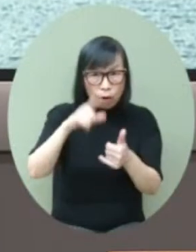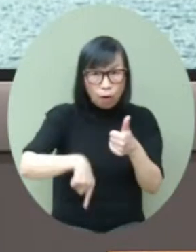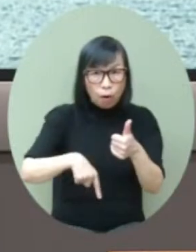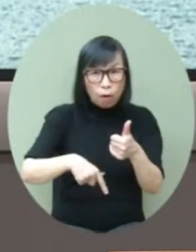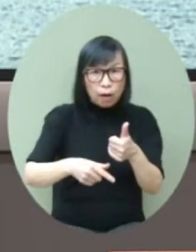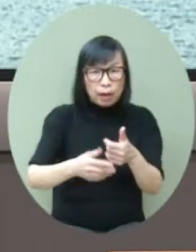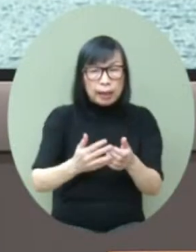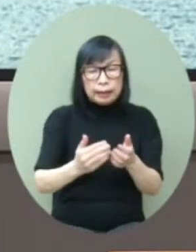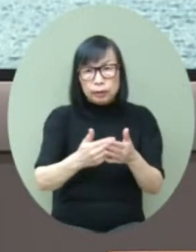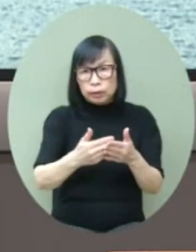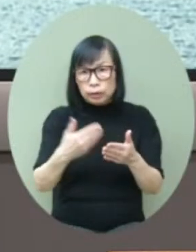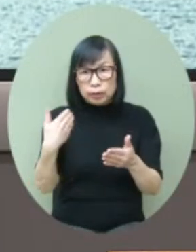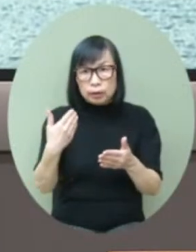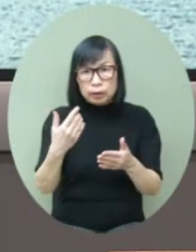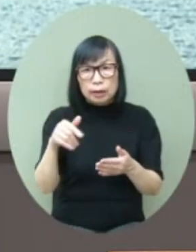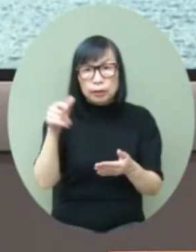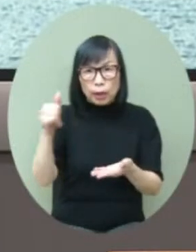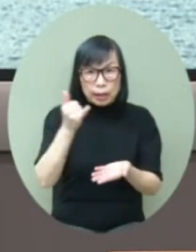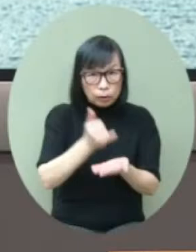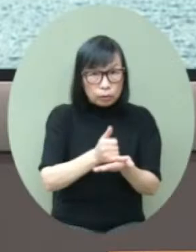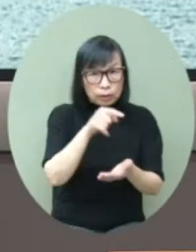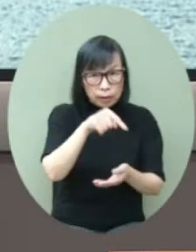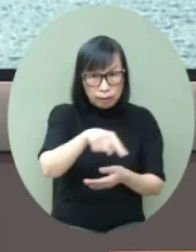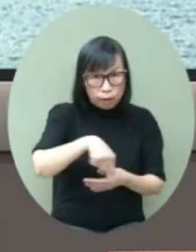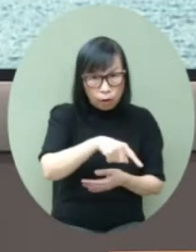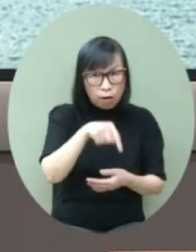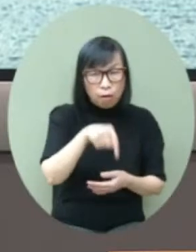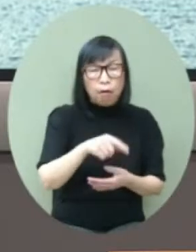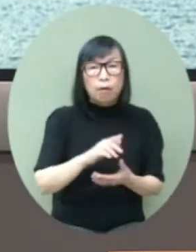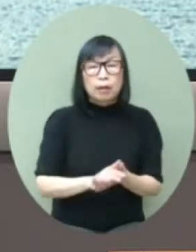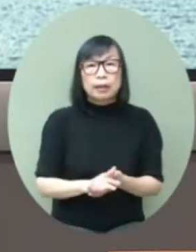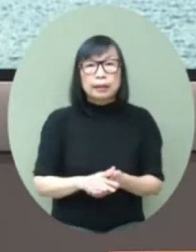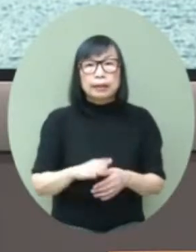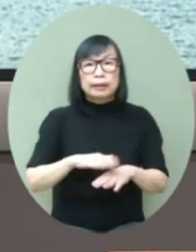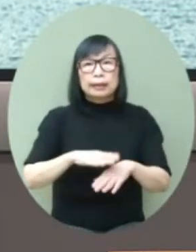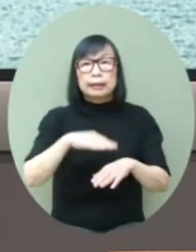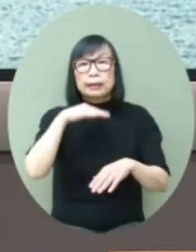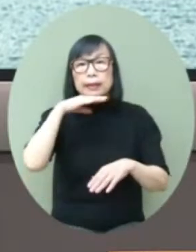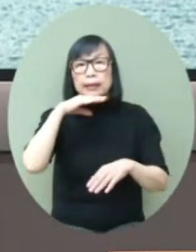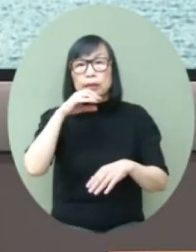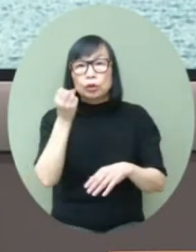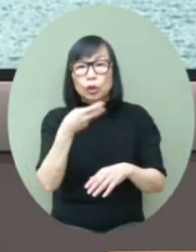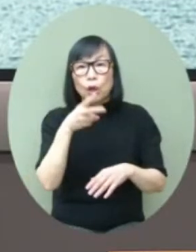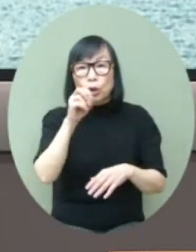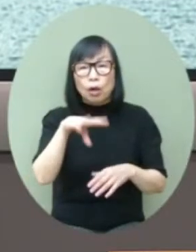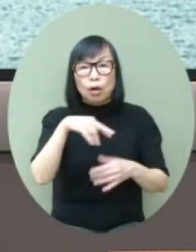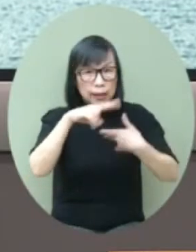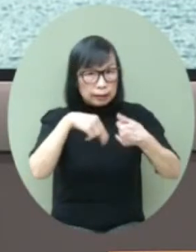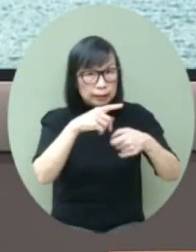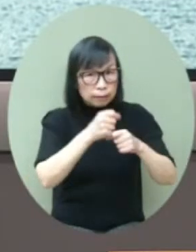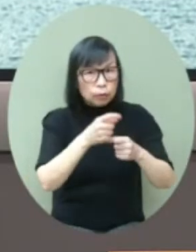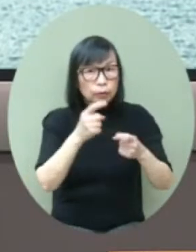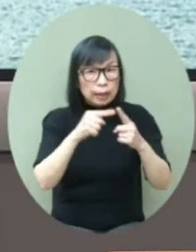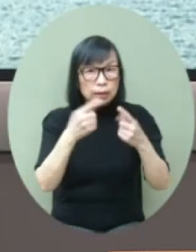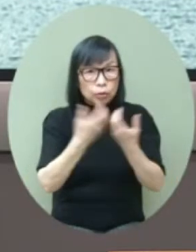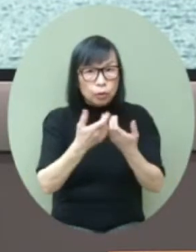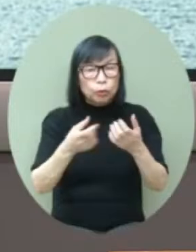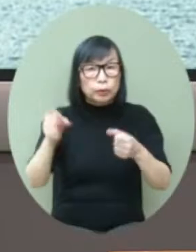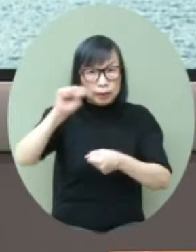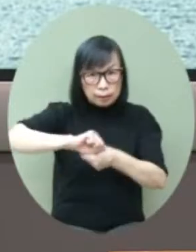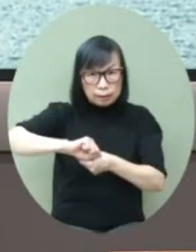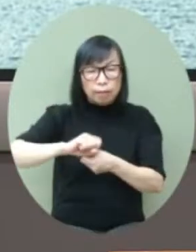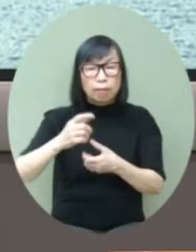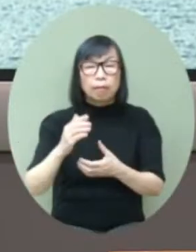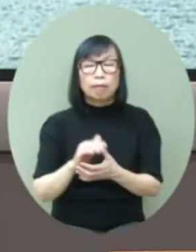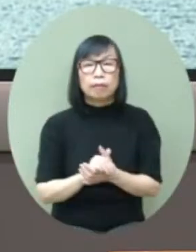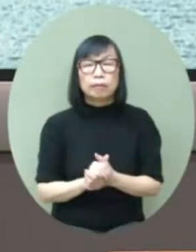received of another positive case, and the case was present there earlier than